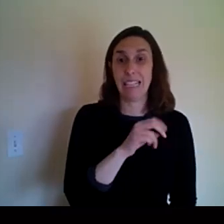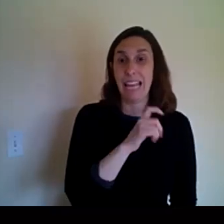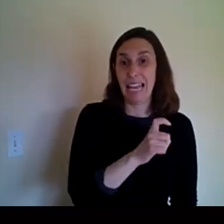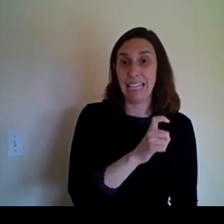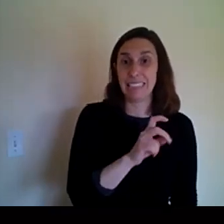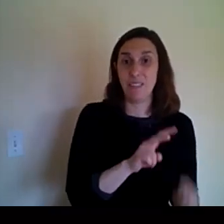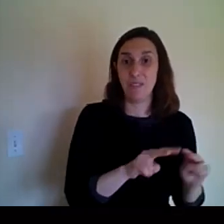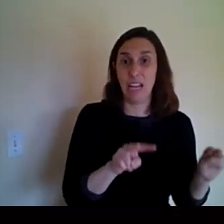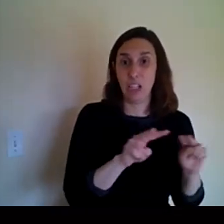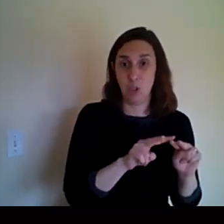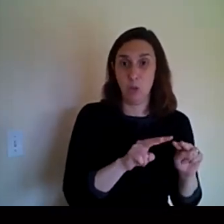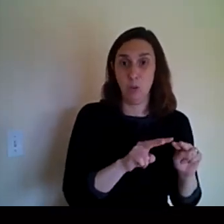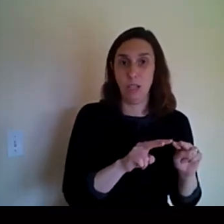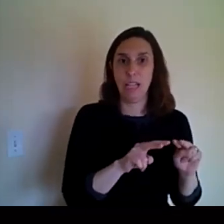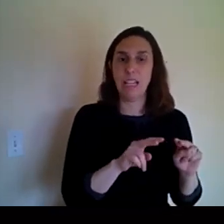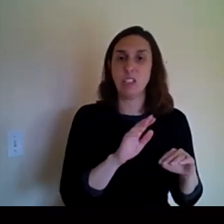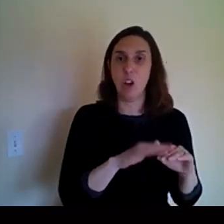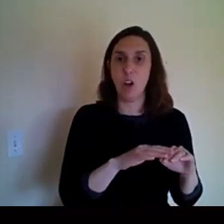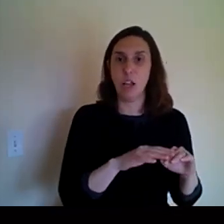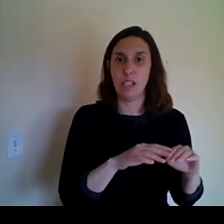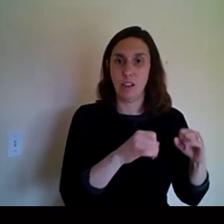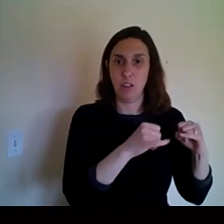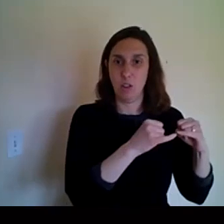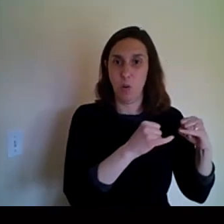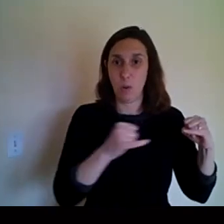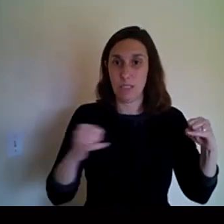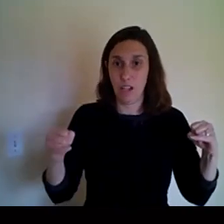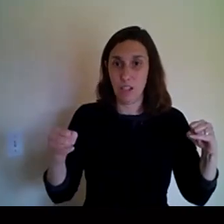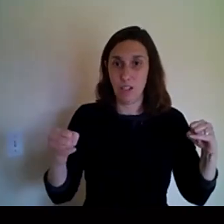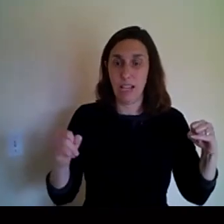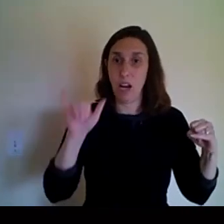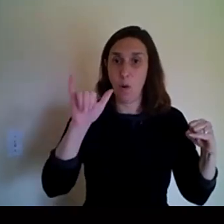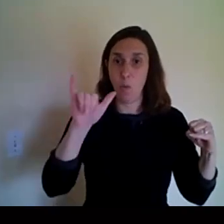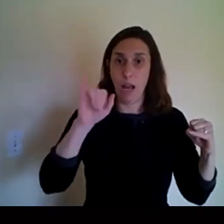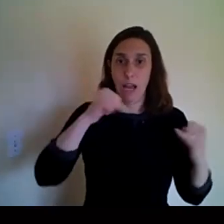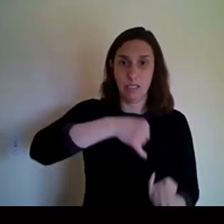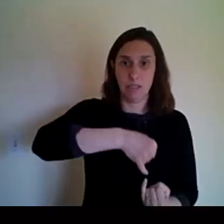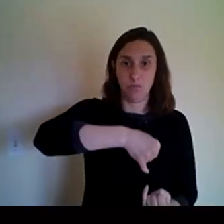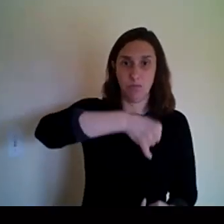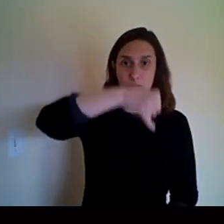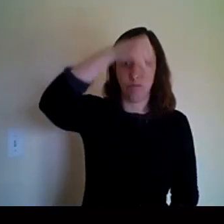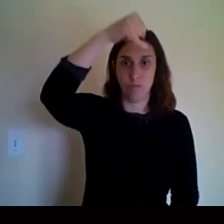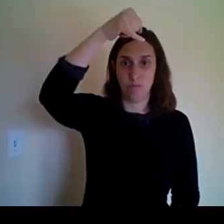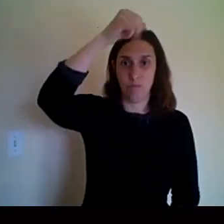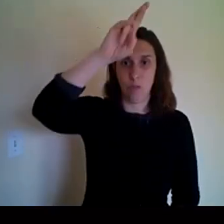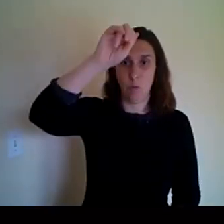lie on our horizontal axis, and the range, or our y values, lie on the vertical axis.